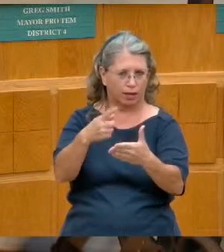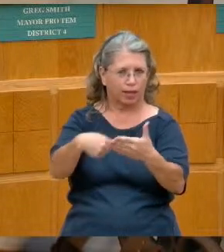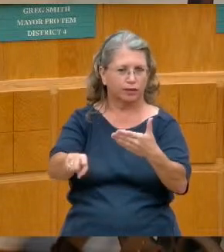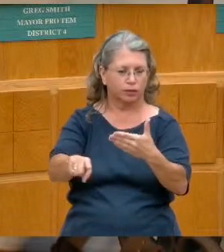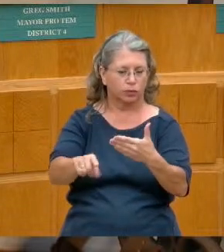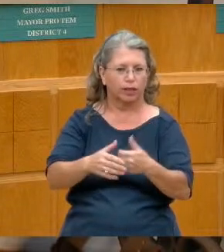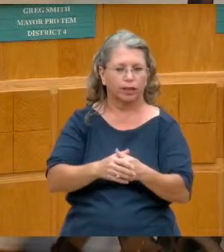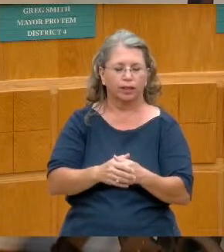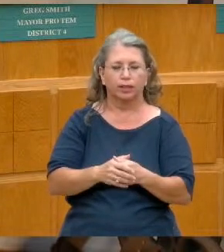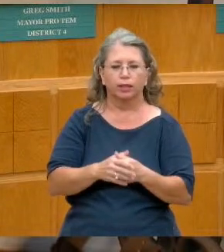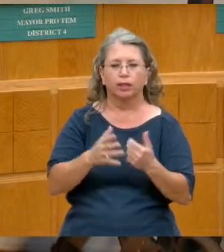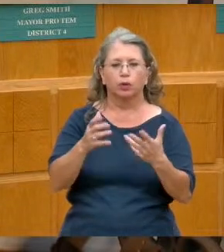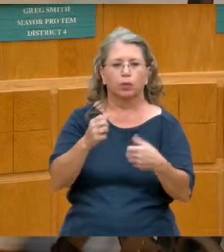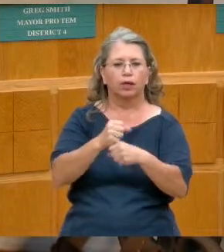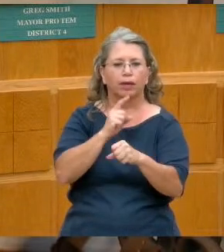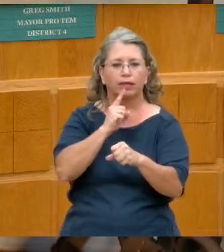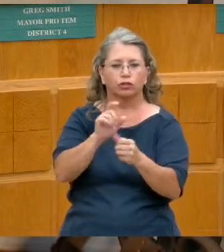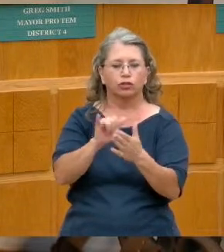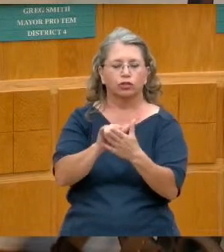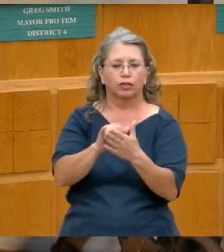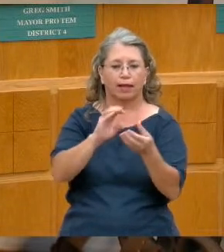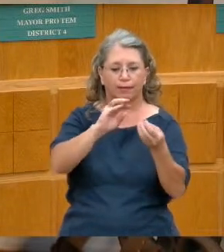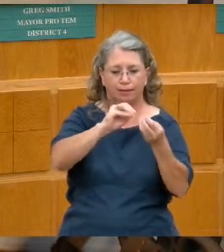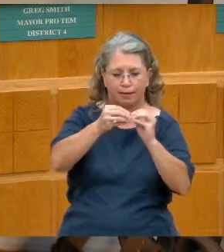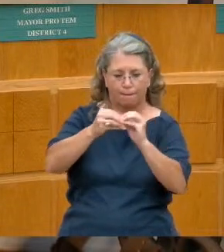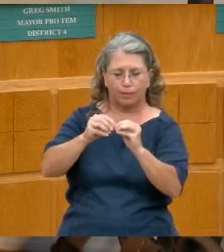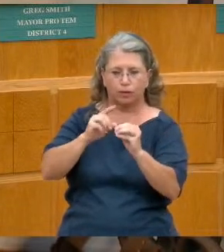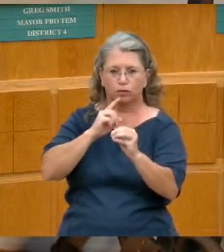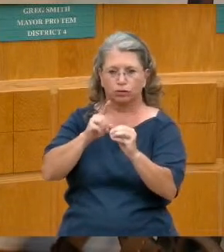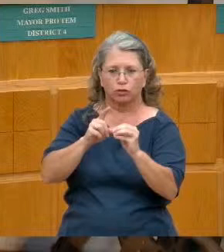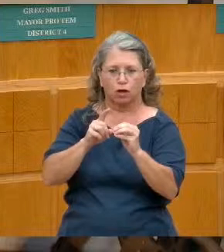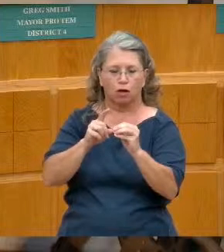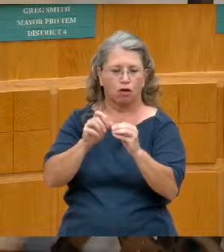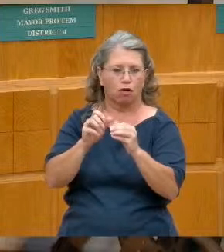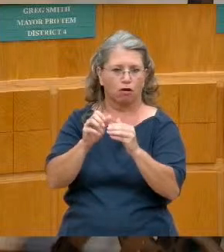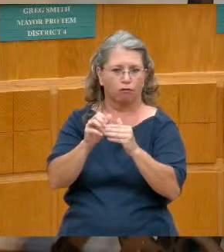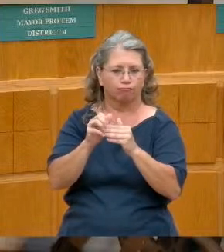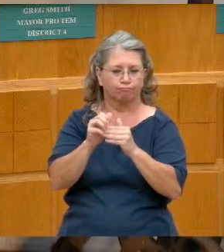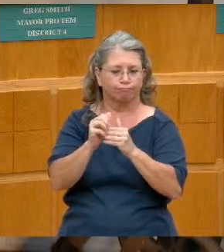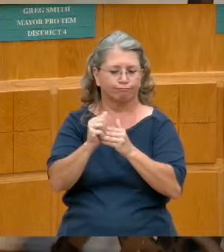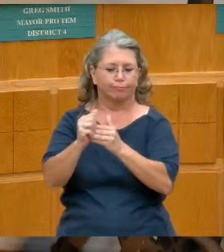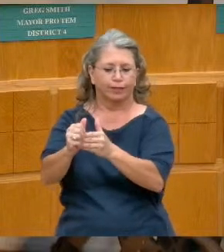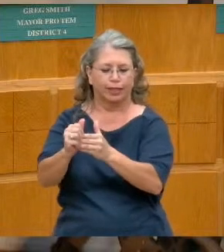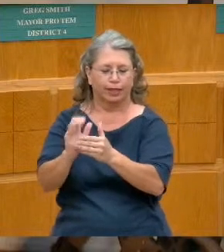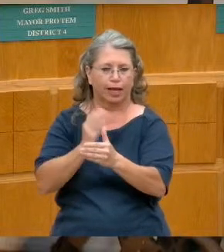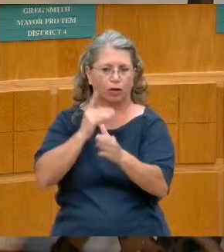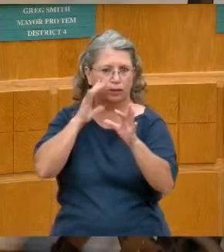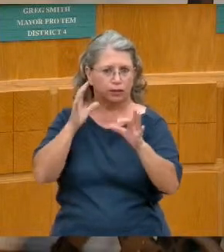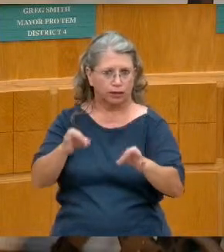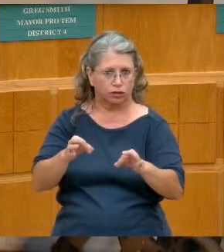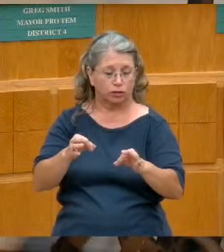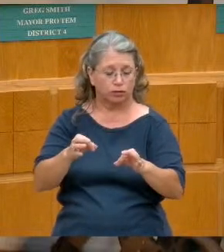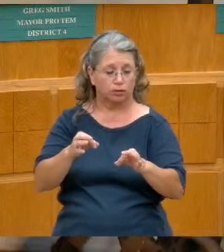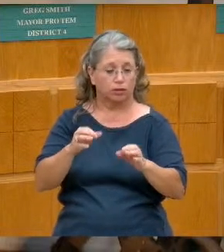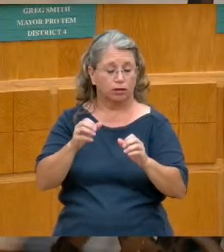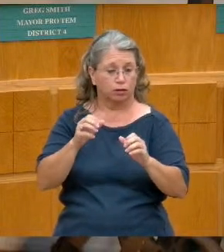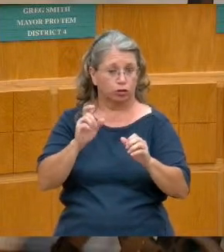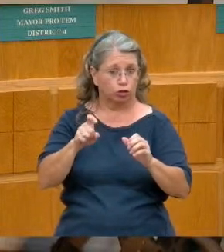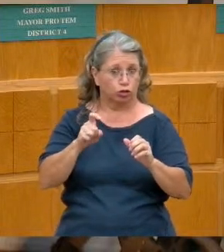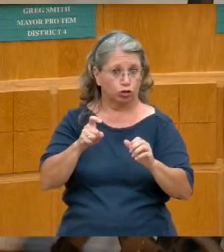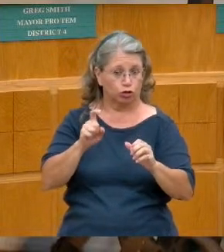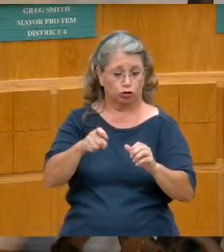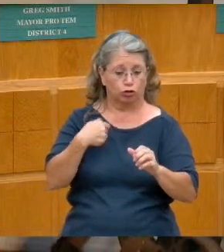always driving the decision as to whether or not we should stay at the courthouse or work remotely. In addition,